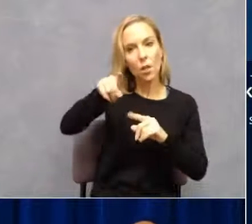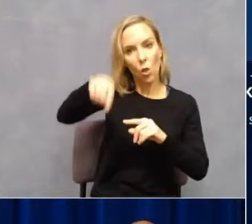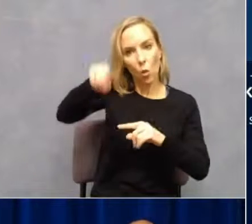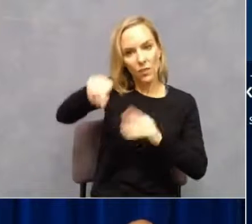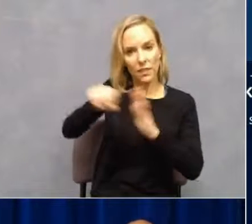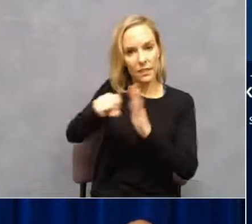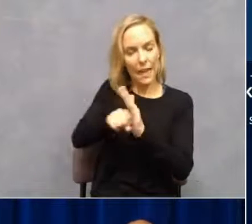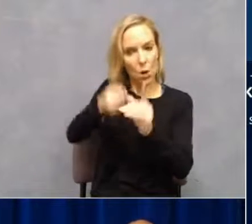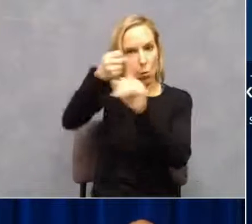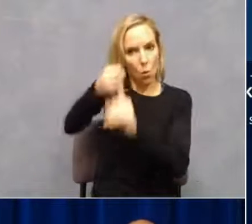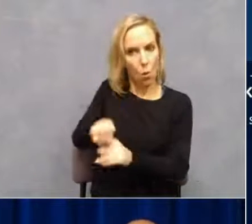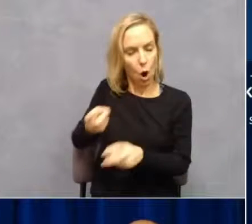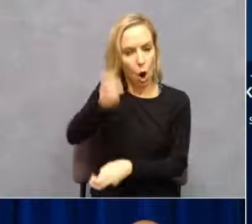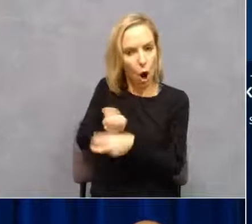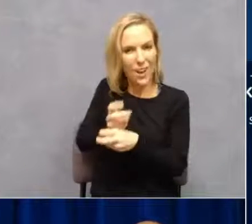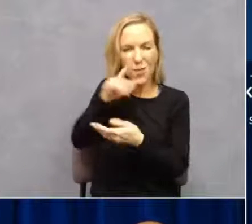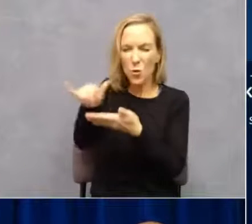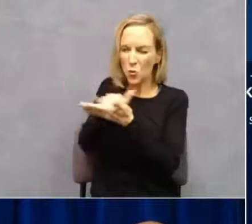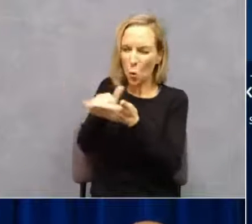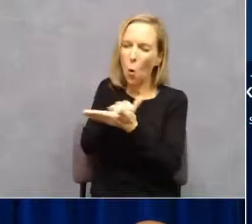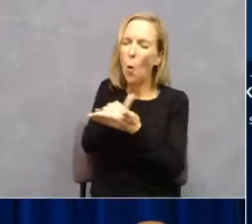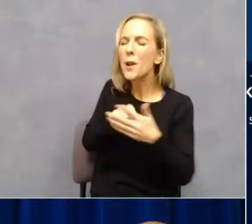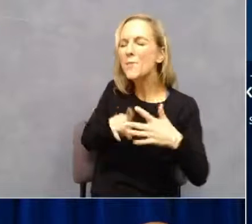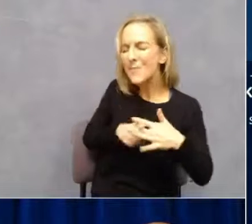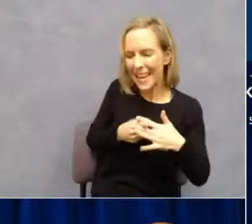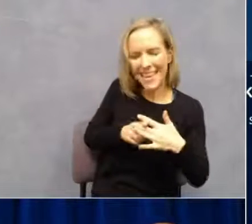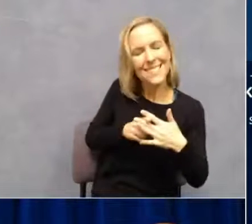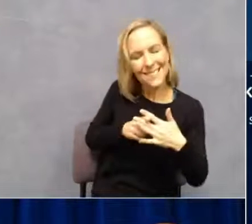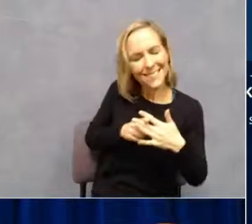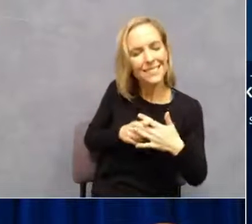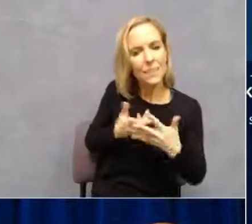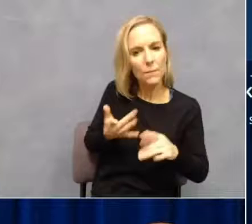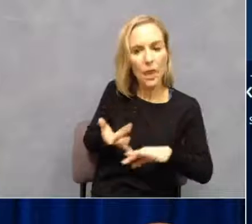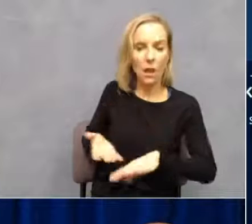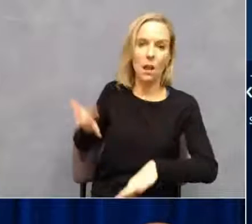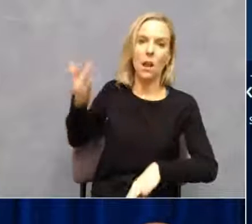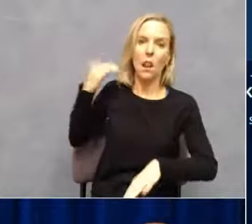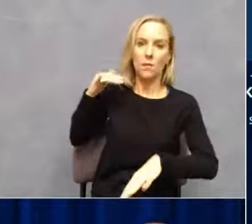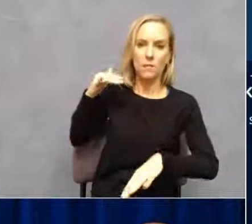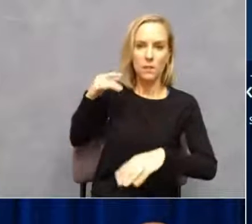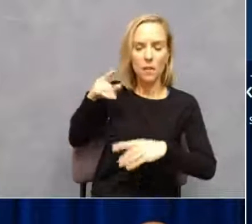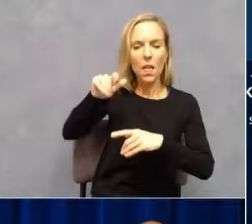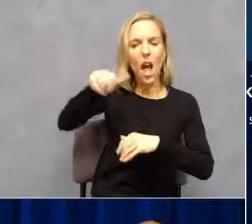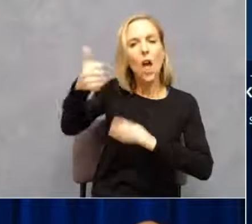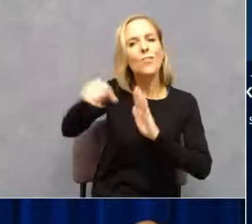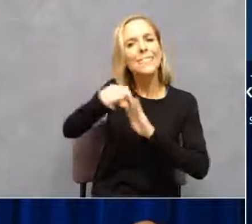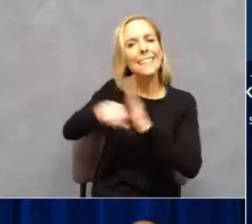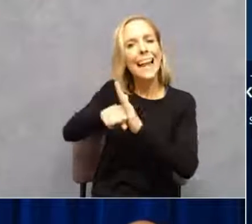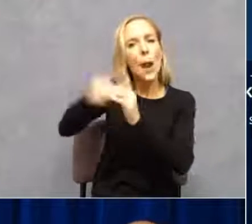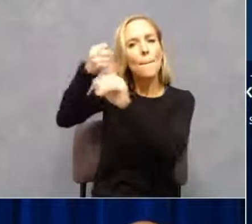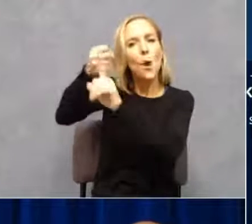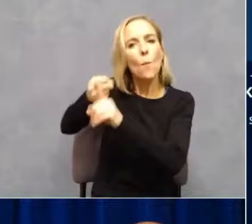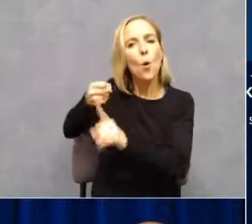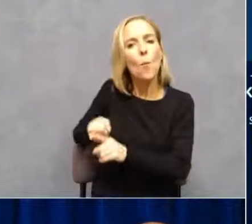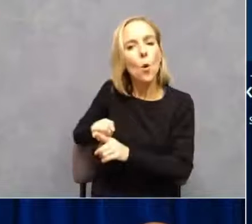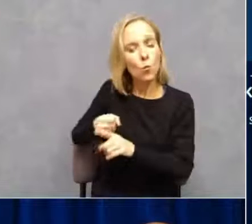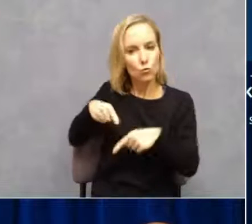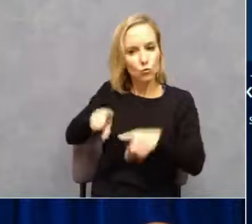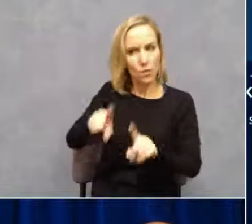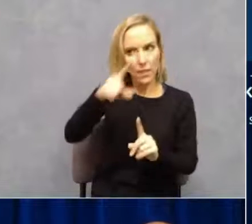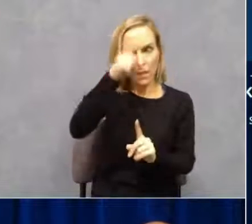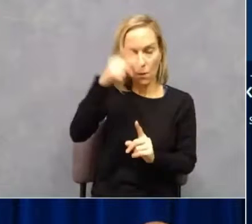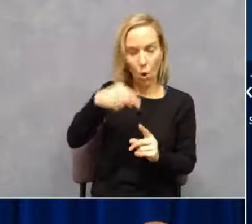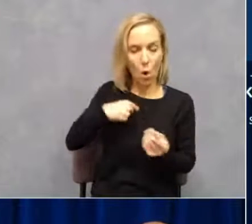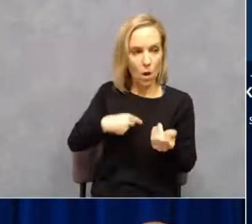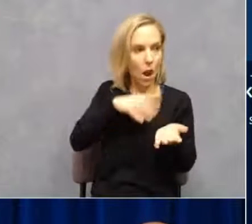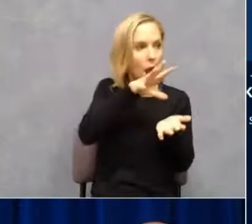was at the very beginning, and that's such a long time ago. The others got hit the hardest in the summer when we'd learned a lot and we knew